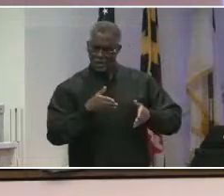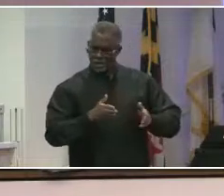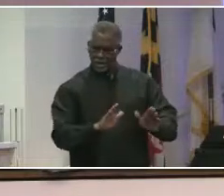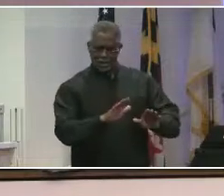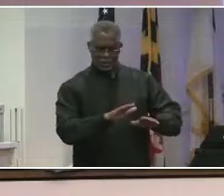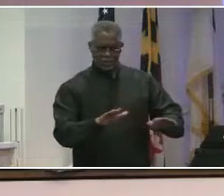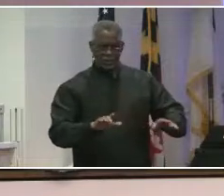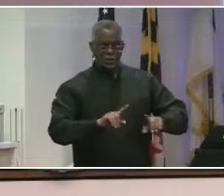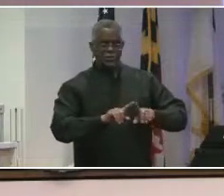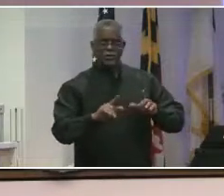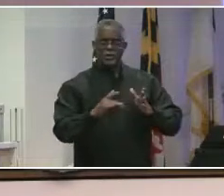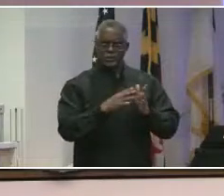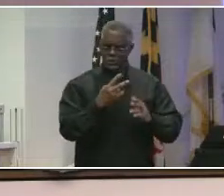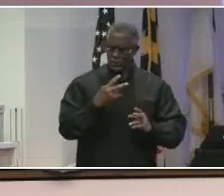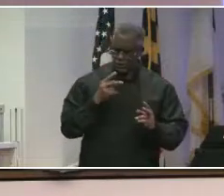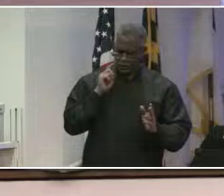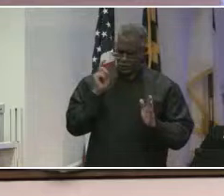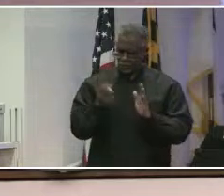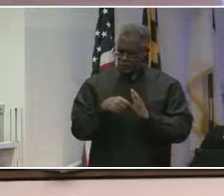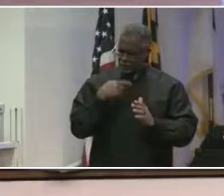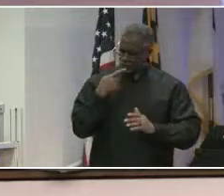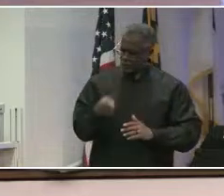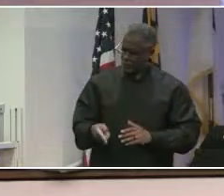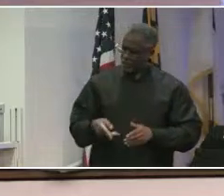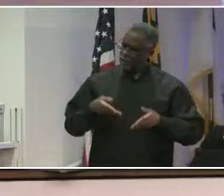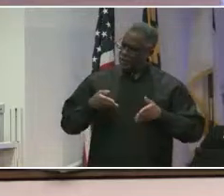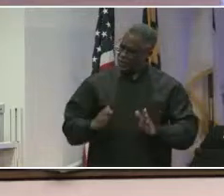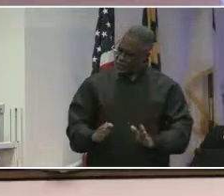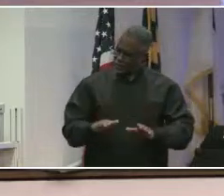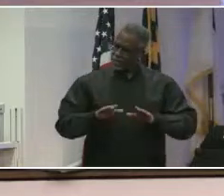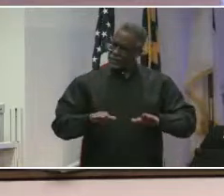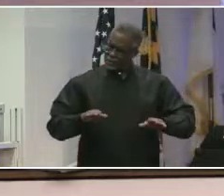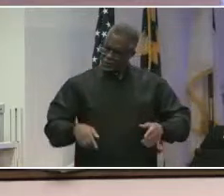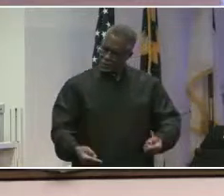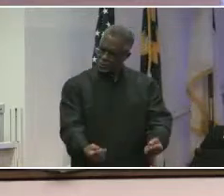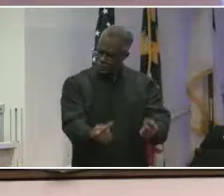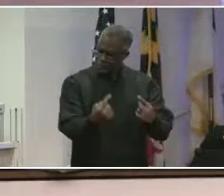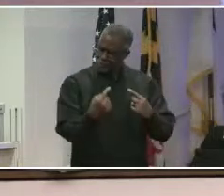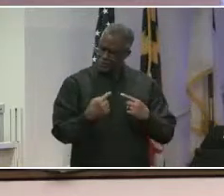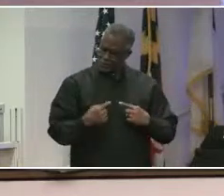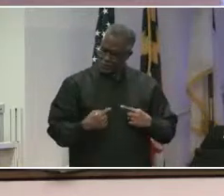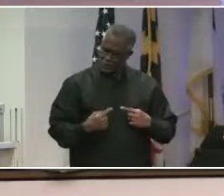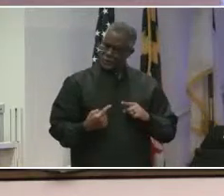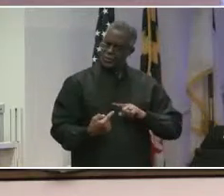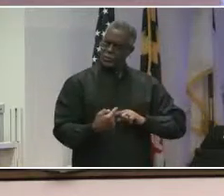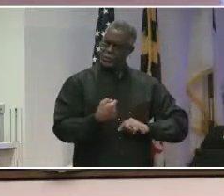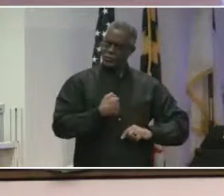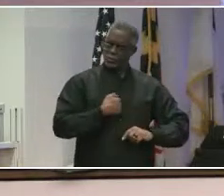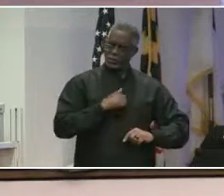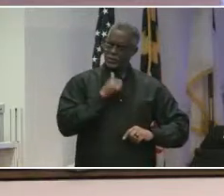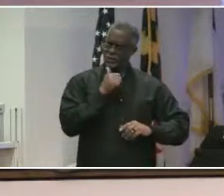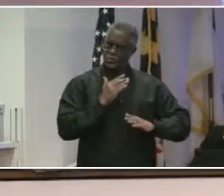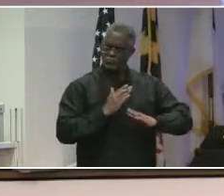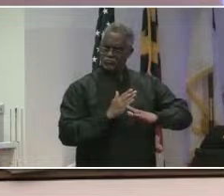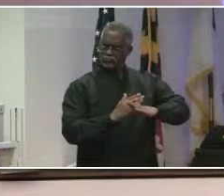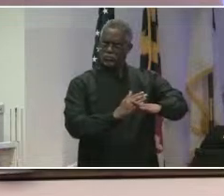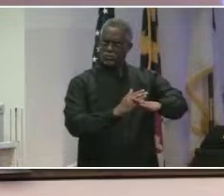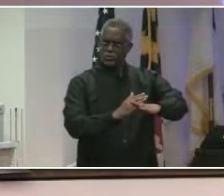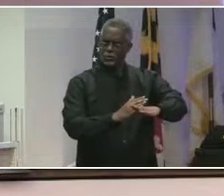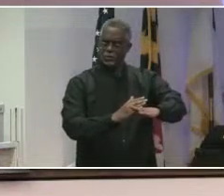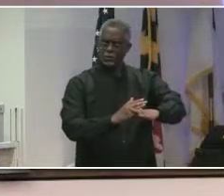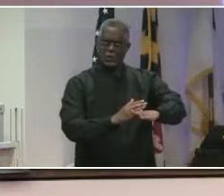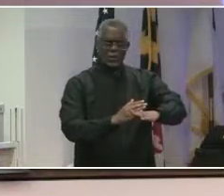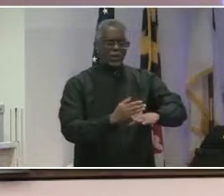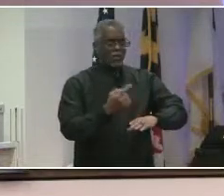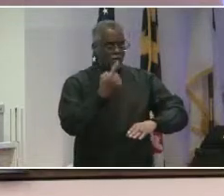it, he was indignant and said to them, let the children come to me. Do not hinder them, for to